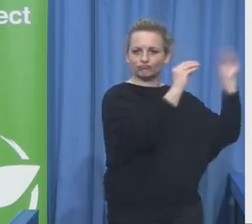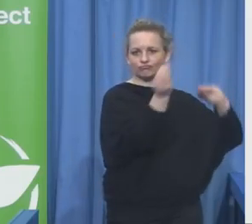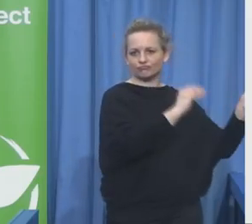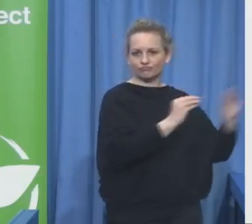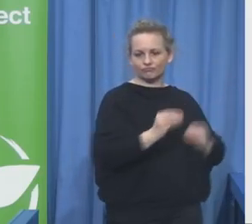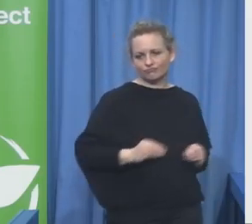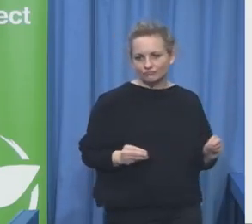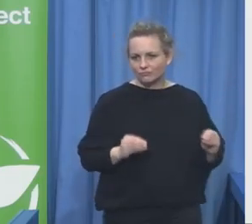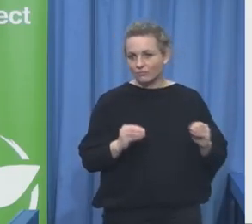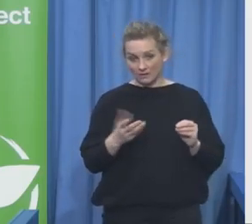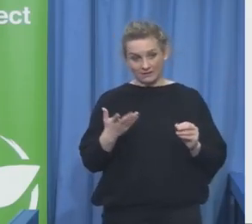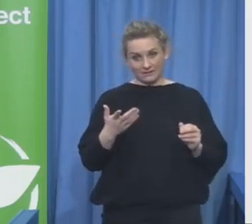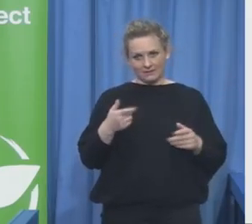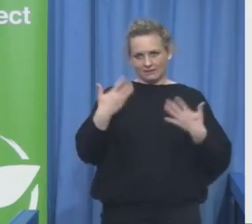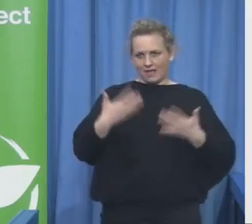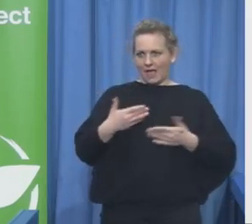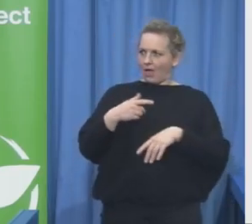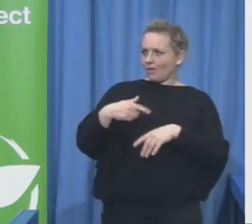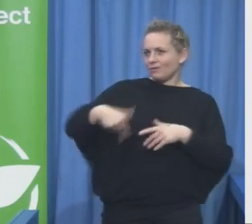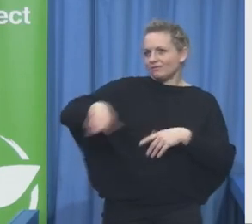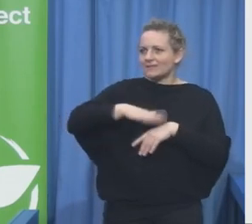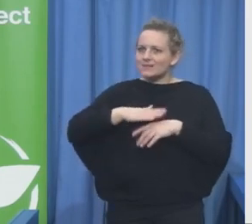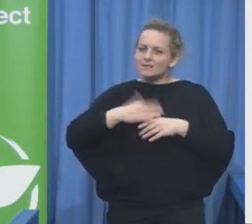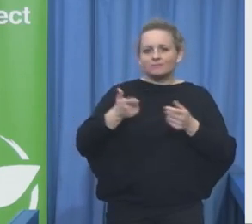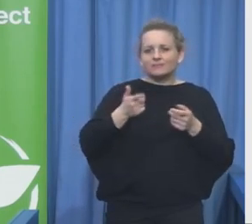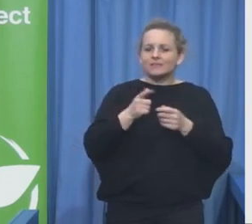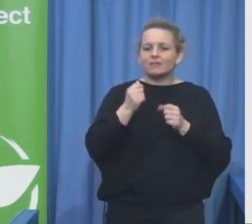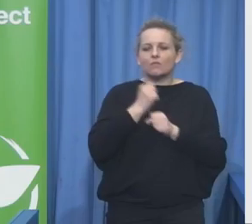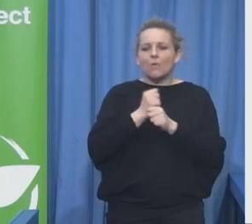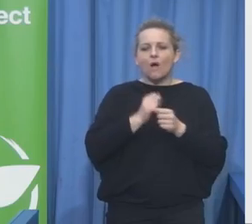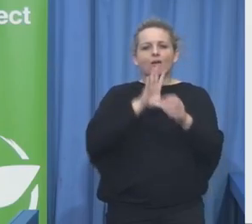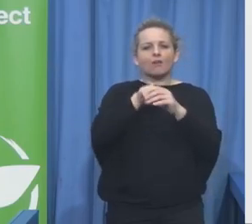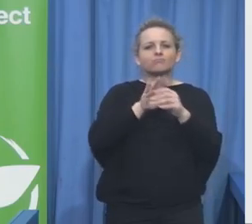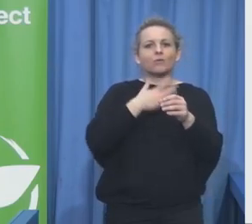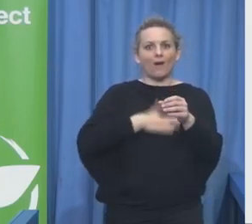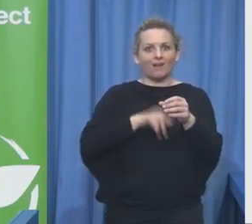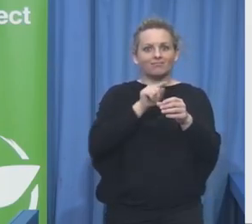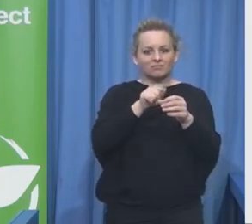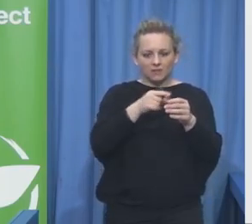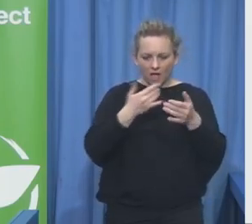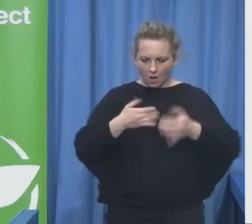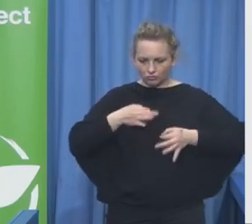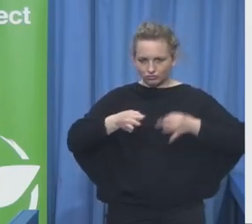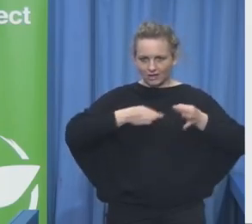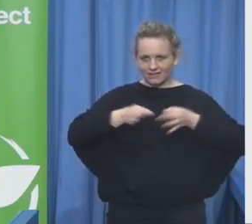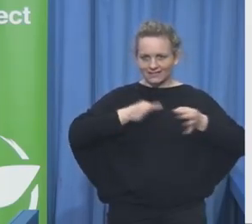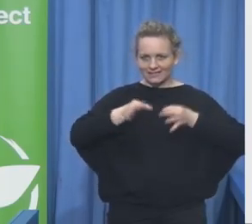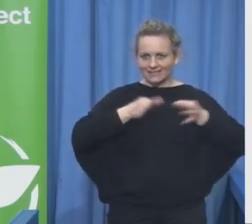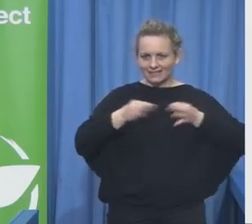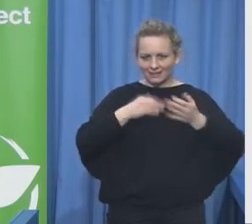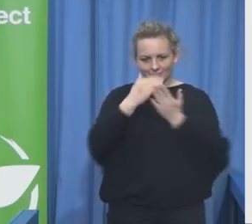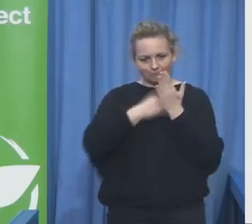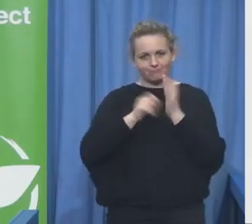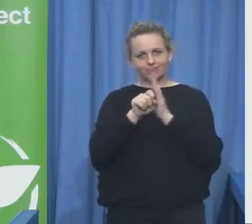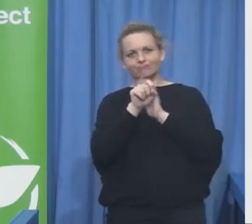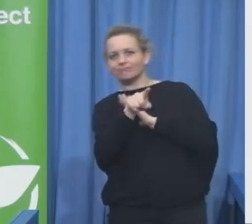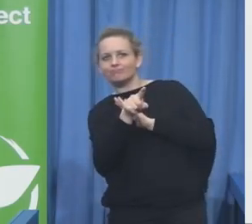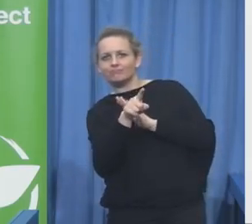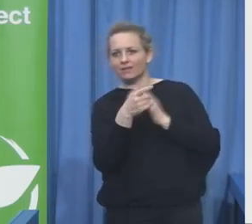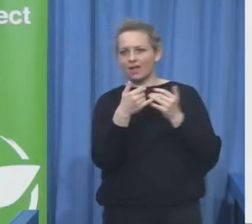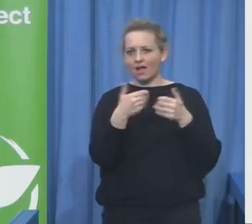may acquire disability? So thank you, Nadine. Now I'm just doing a quick time check. So we have 10 minutes, so it'd be great